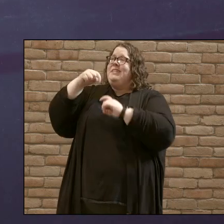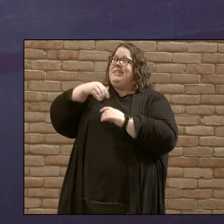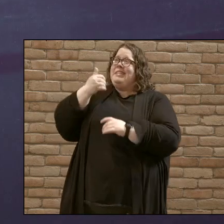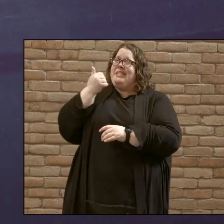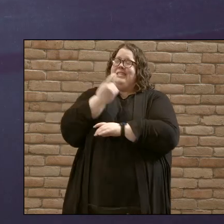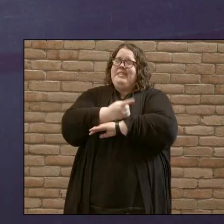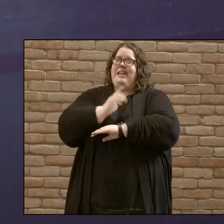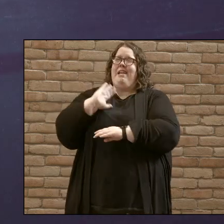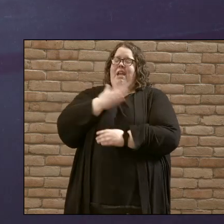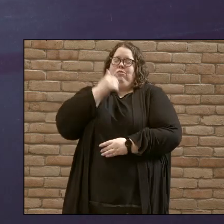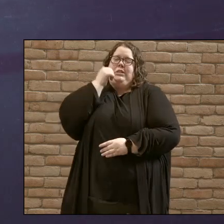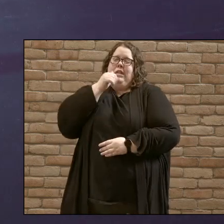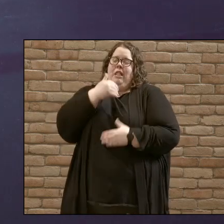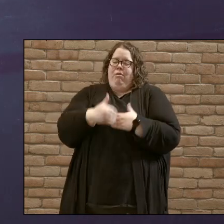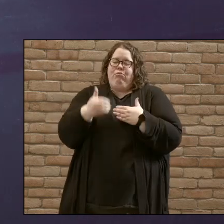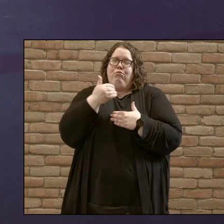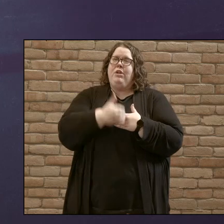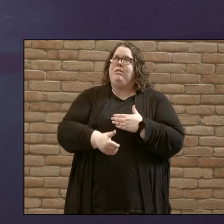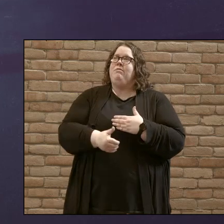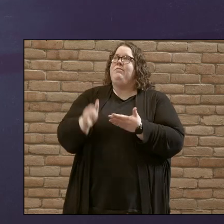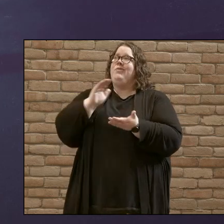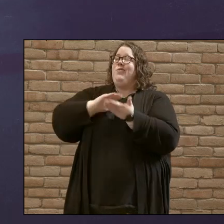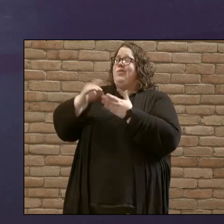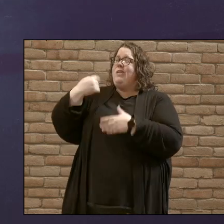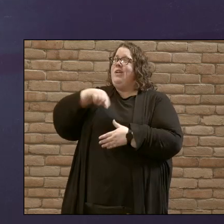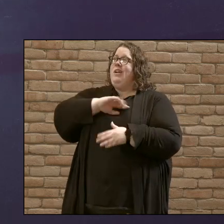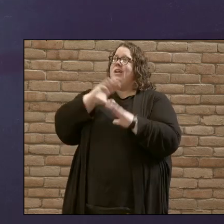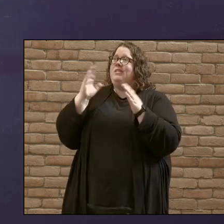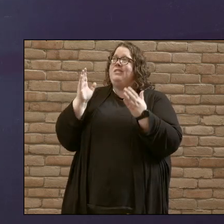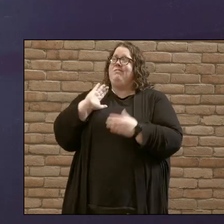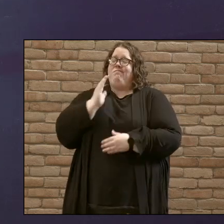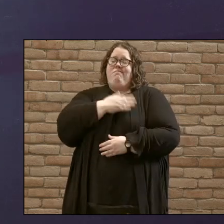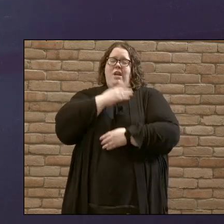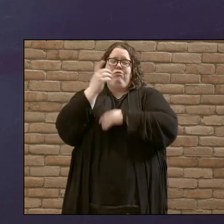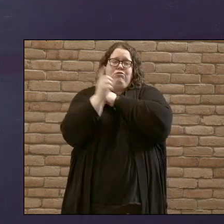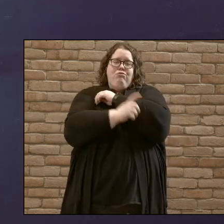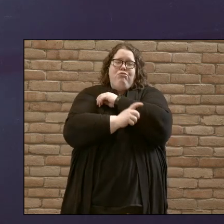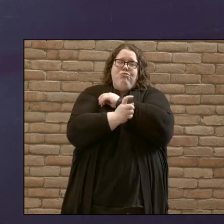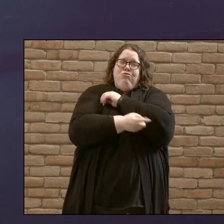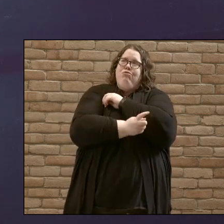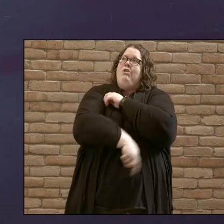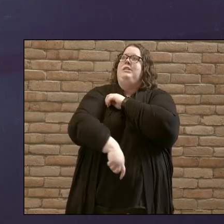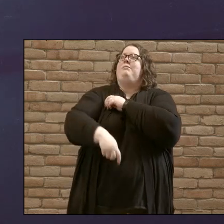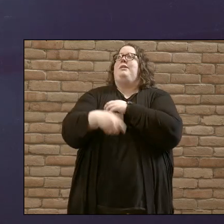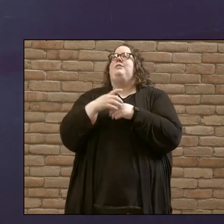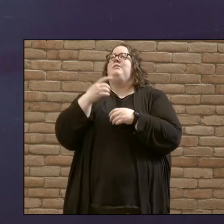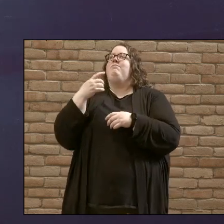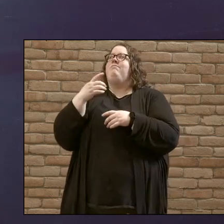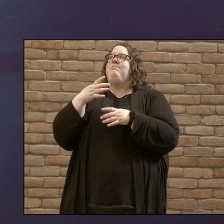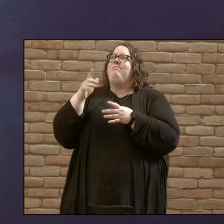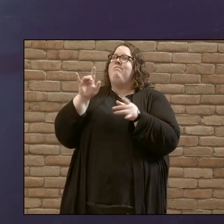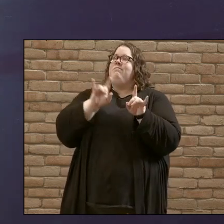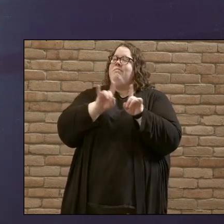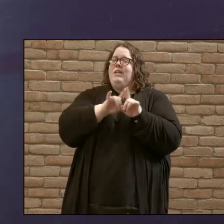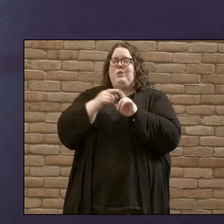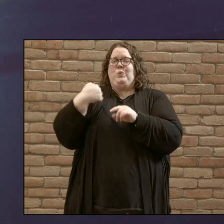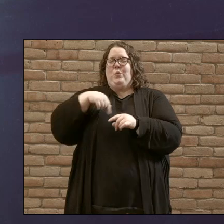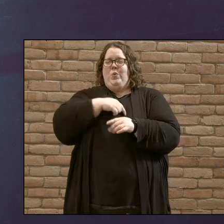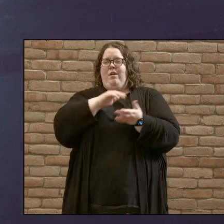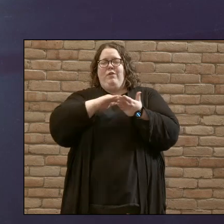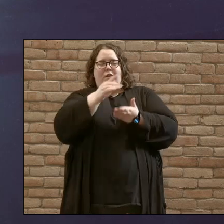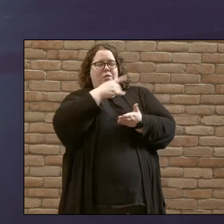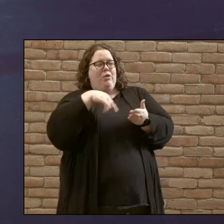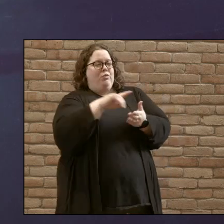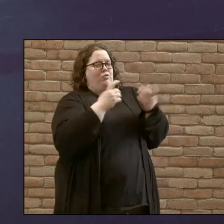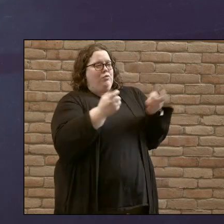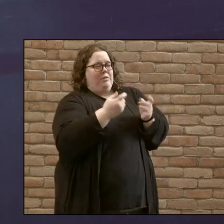bread, and forgive us our trespasses as we forgive those who trespass against us. And lead us not into